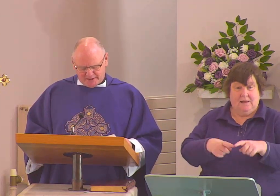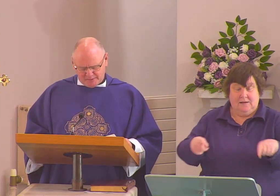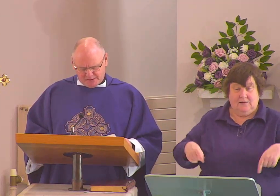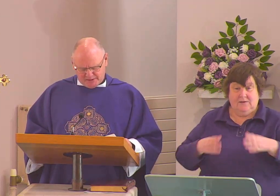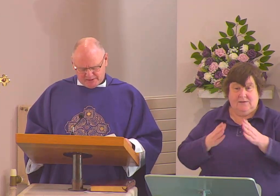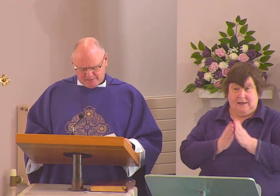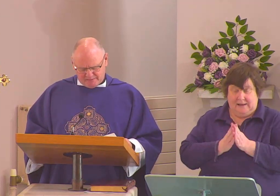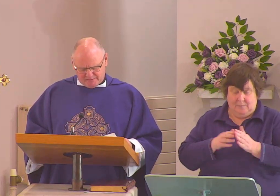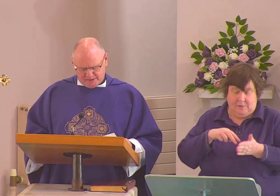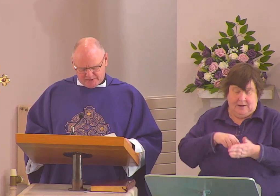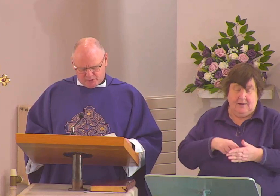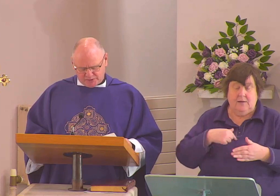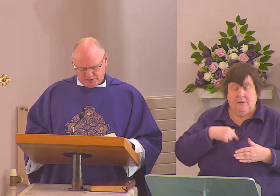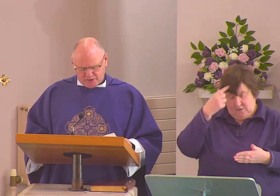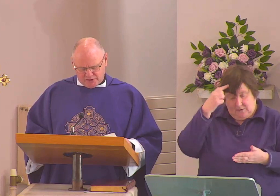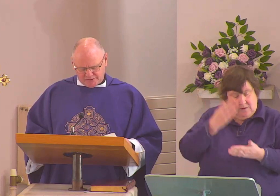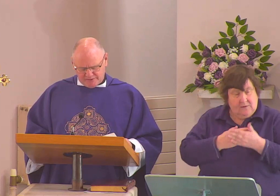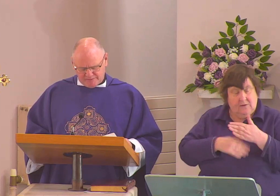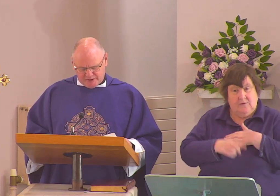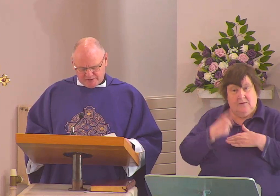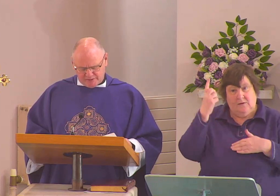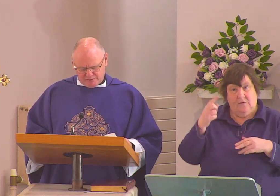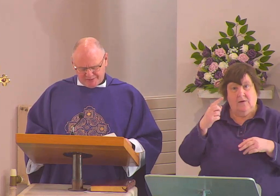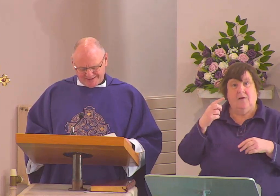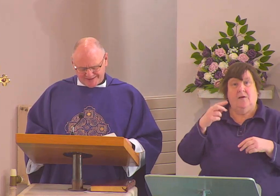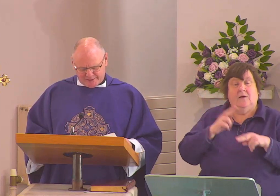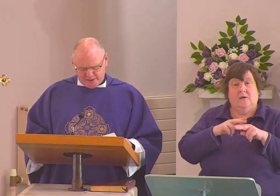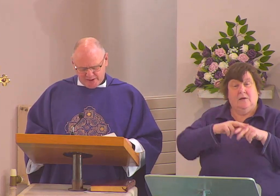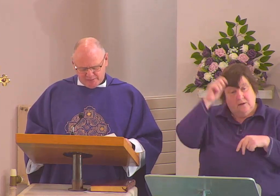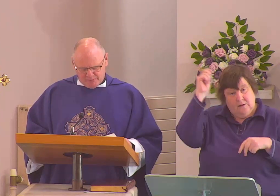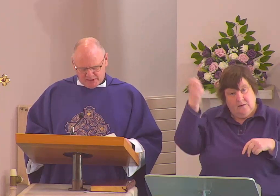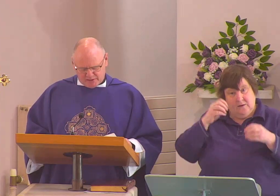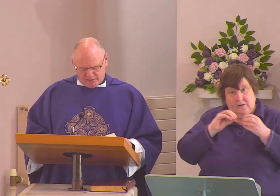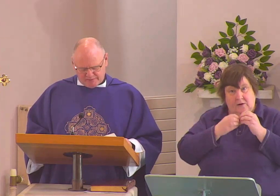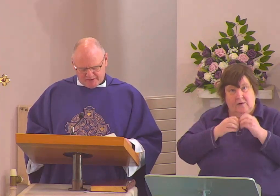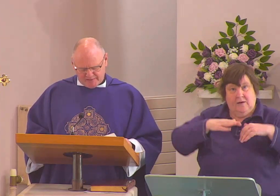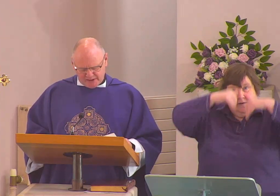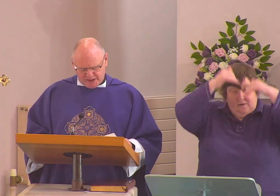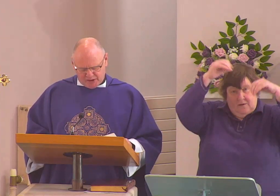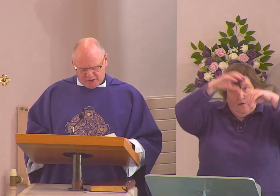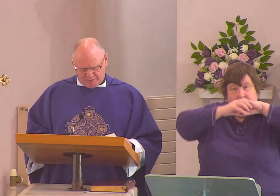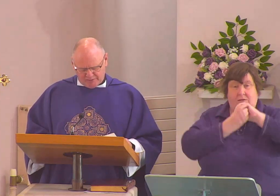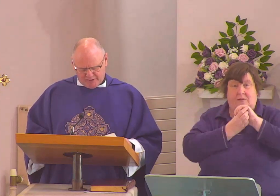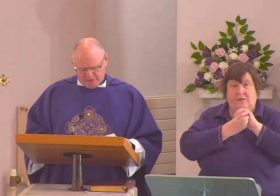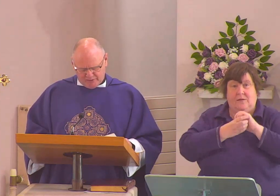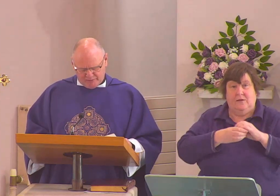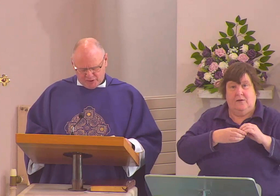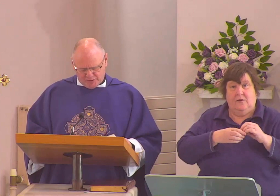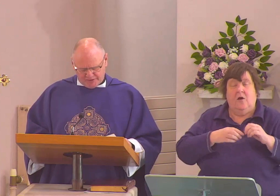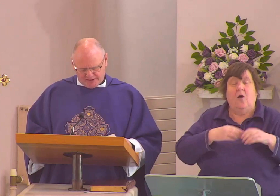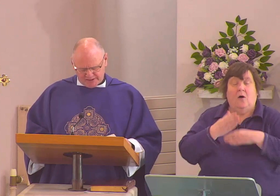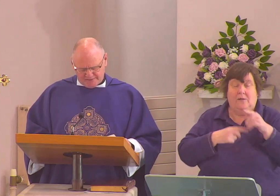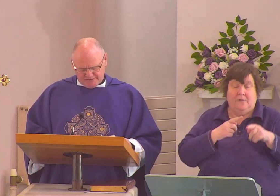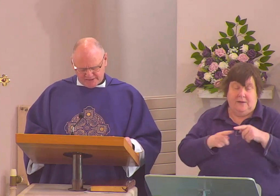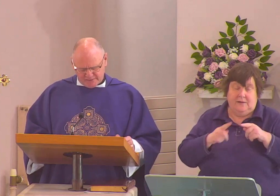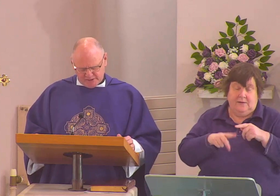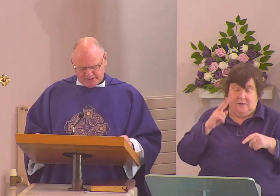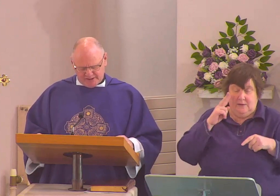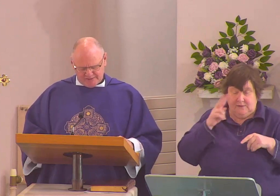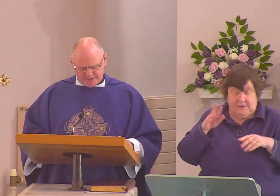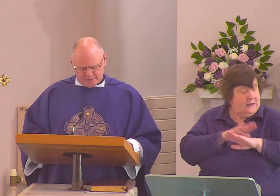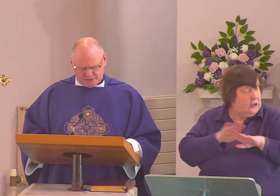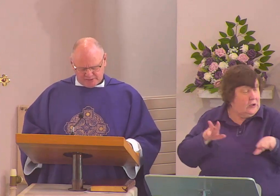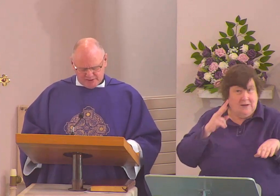I believe in one God, the Father Almighty, maker of heaven and earth, of all things visible